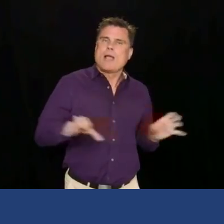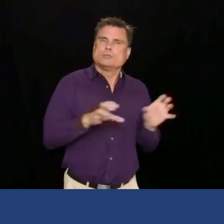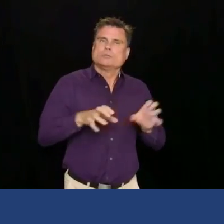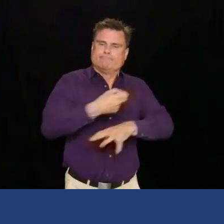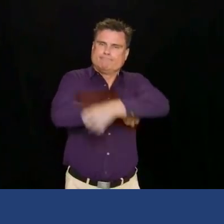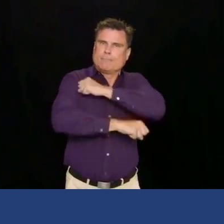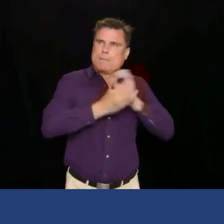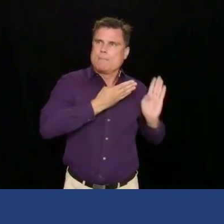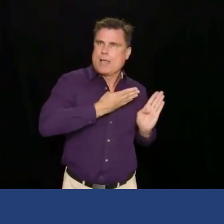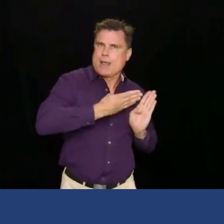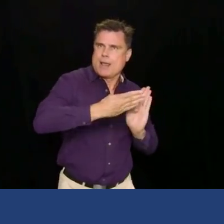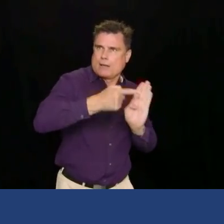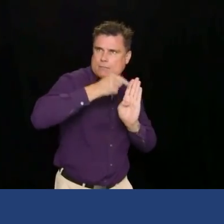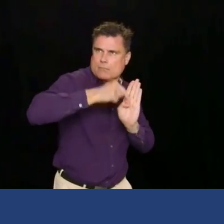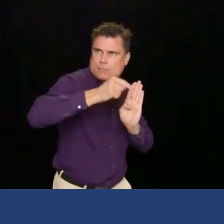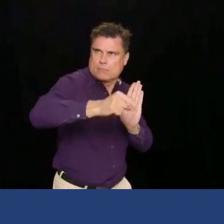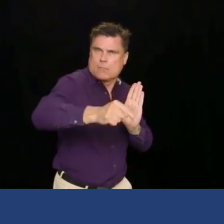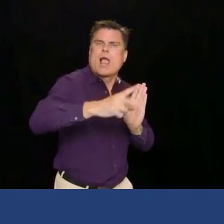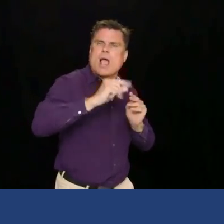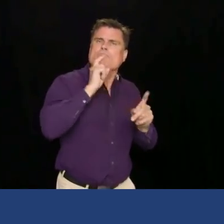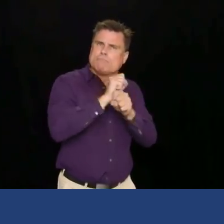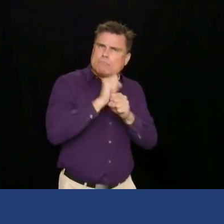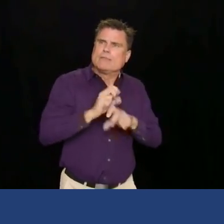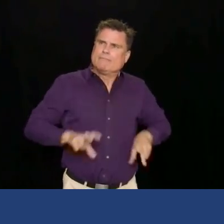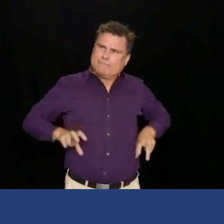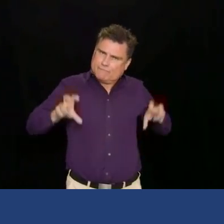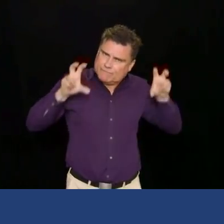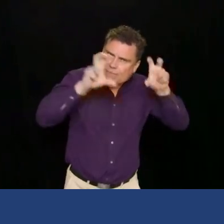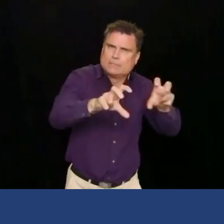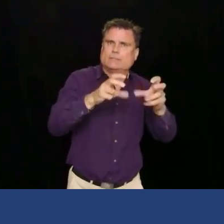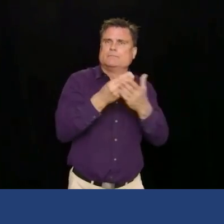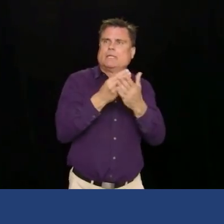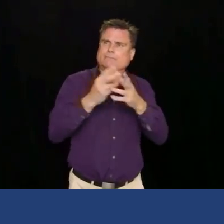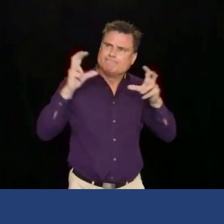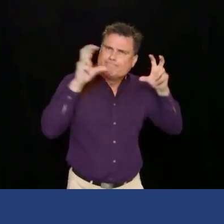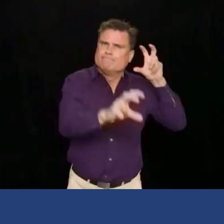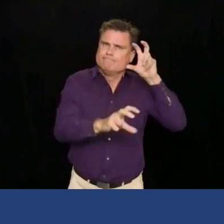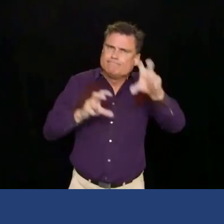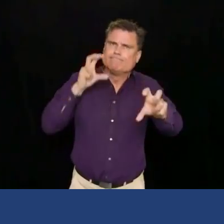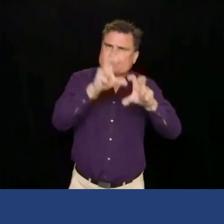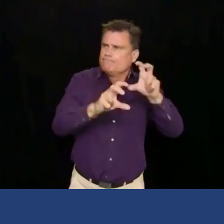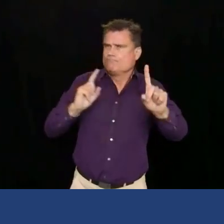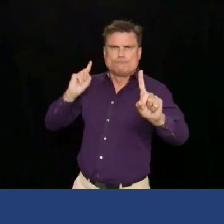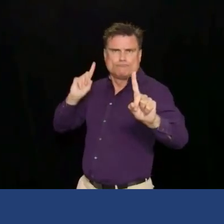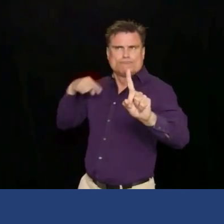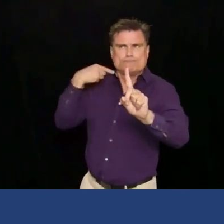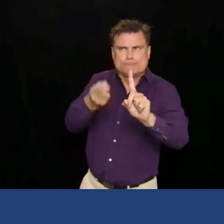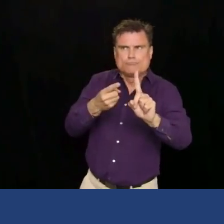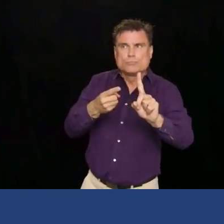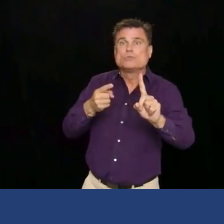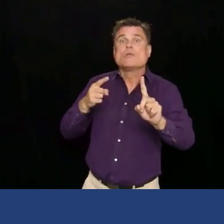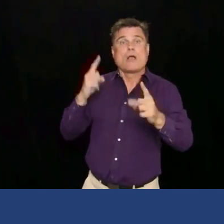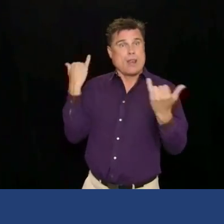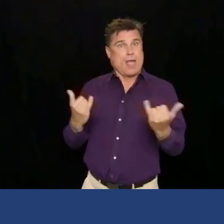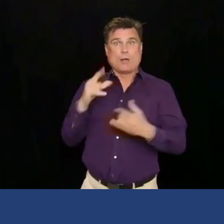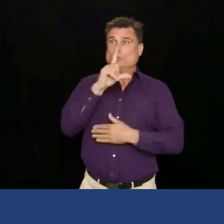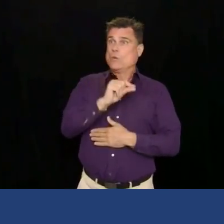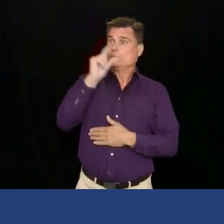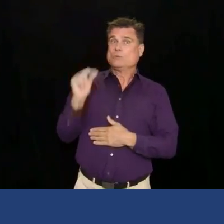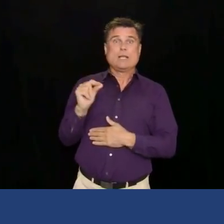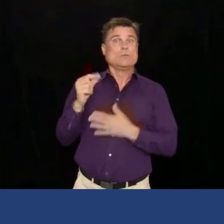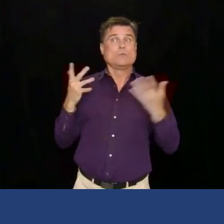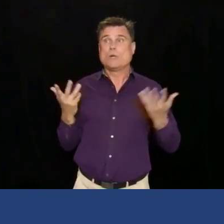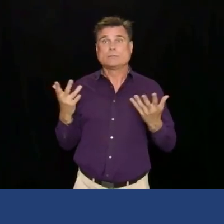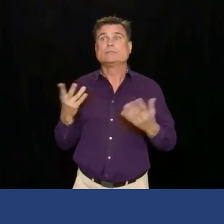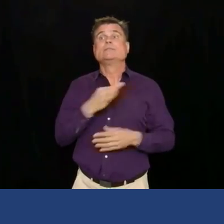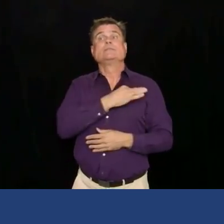goal, anchored by one of the largest investments in seniors care in the province's history. By 2020, this has meant better